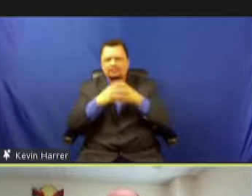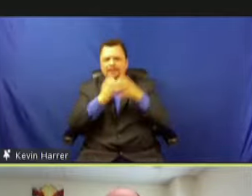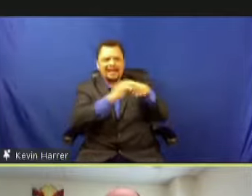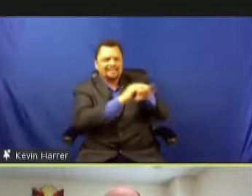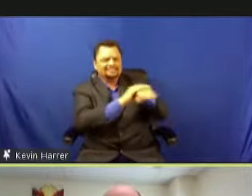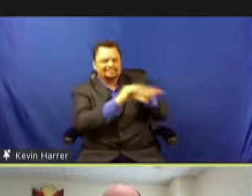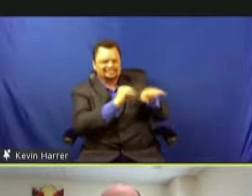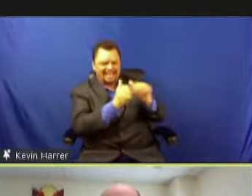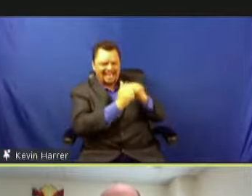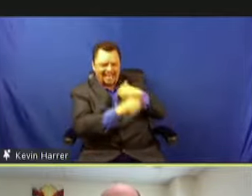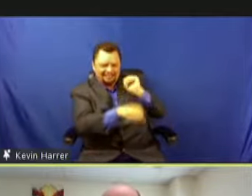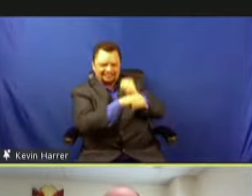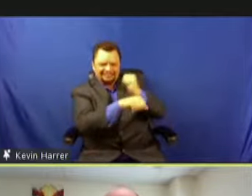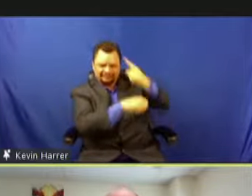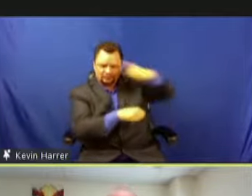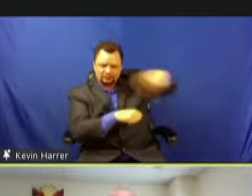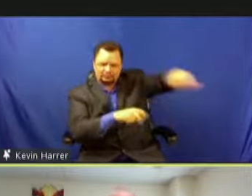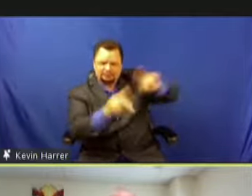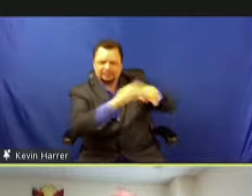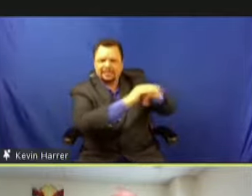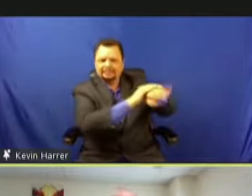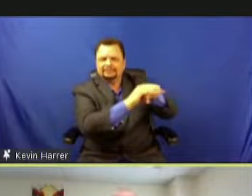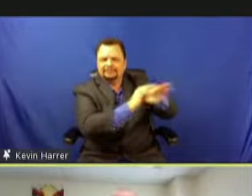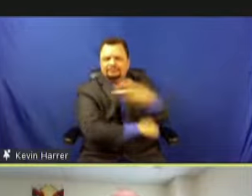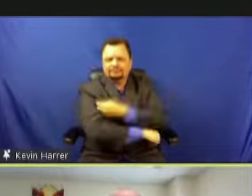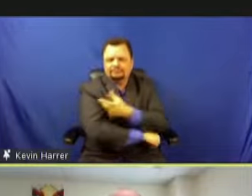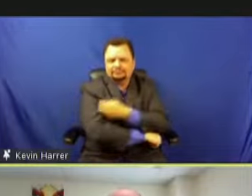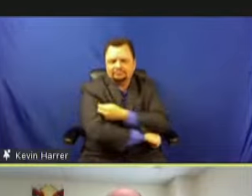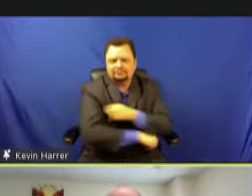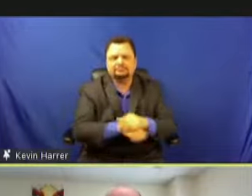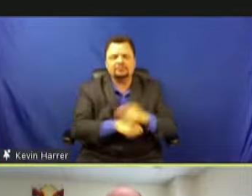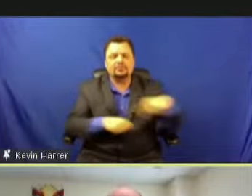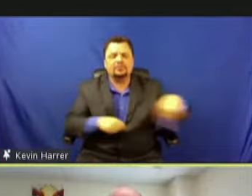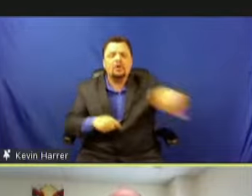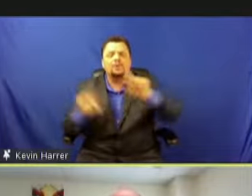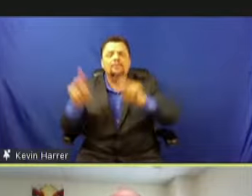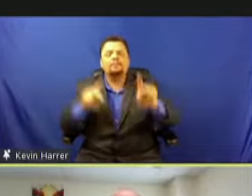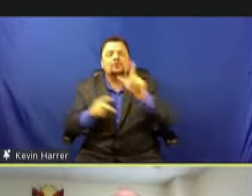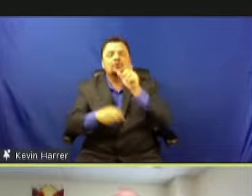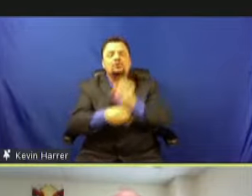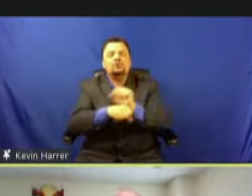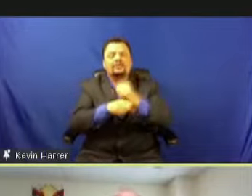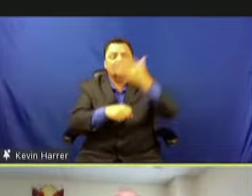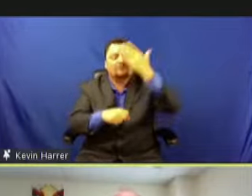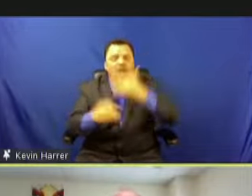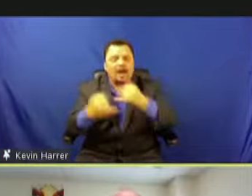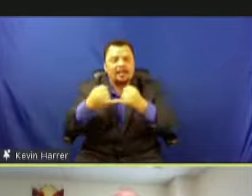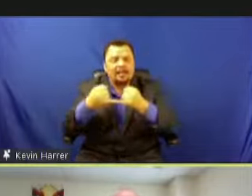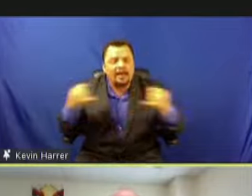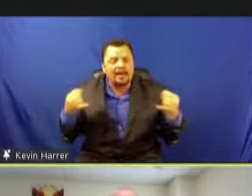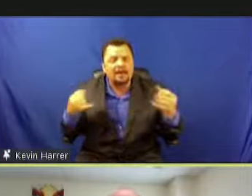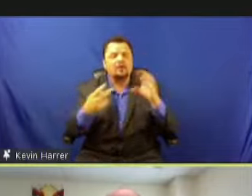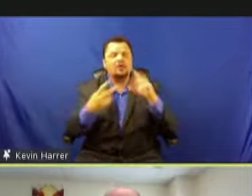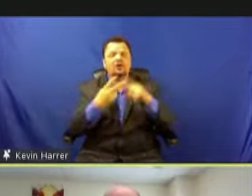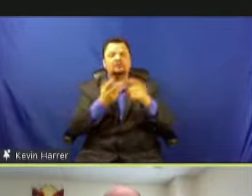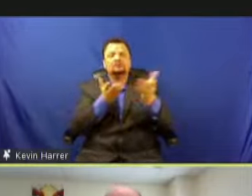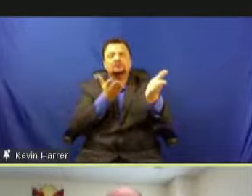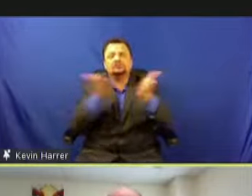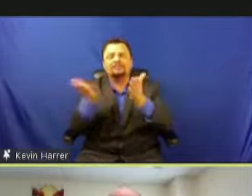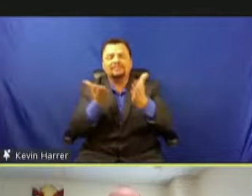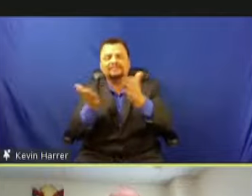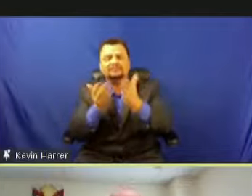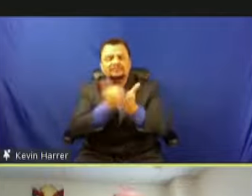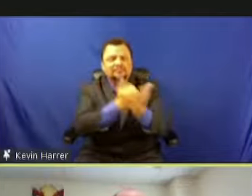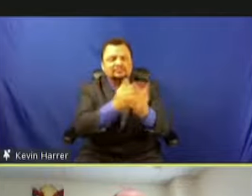workers, our other underserved populations, making sure that our educators have access to the vaccine in a way that